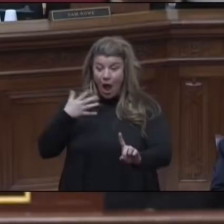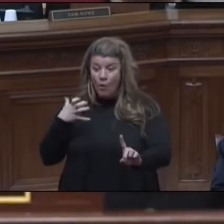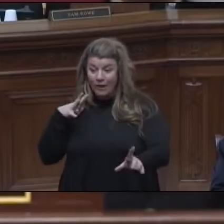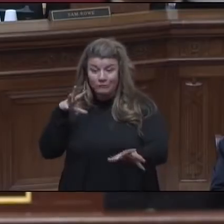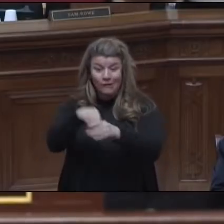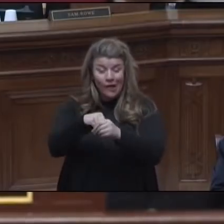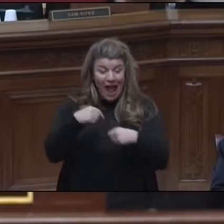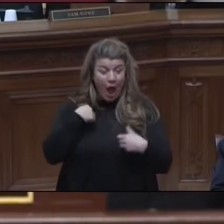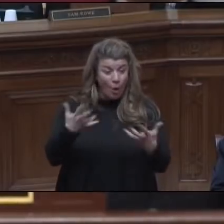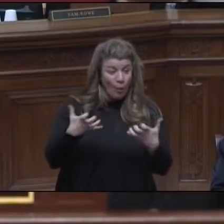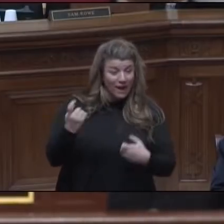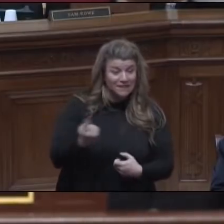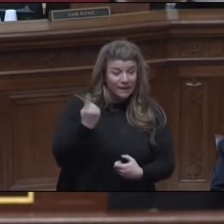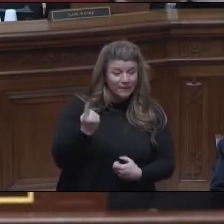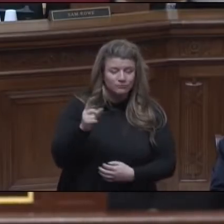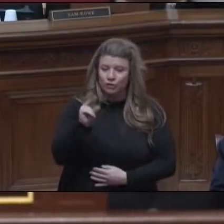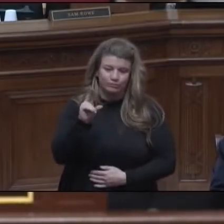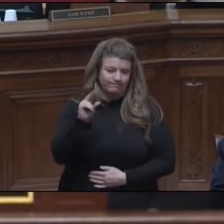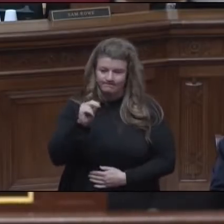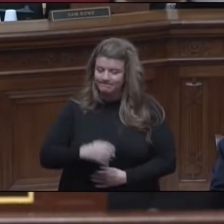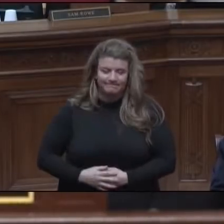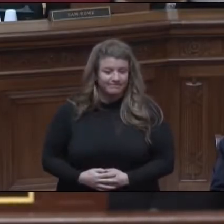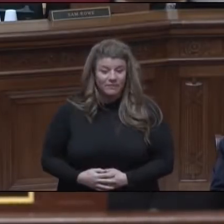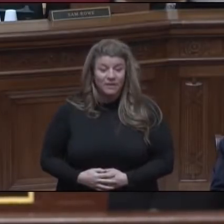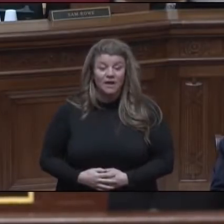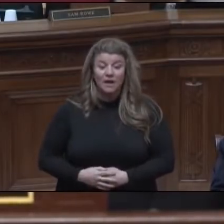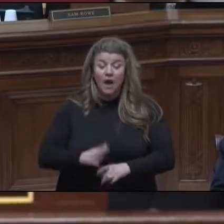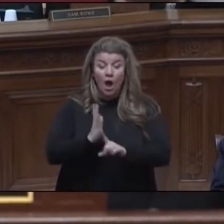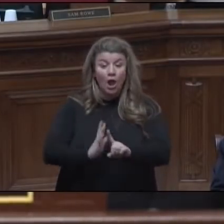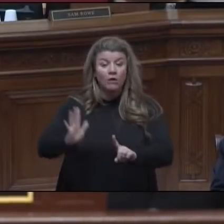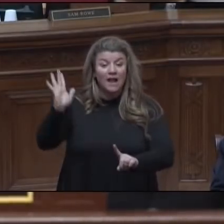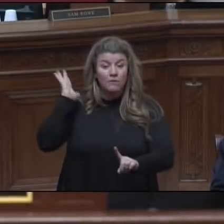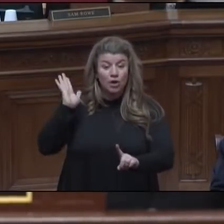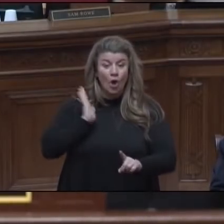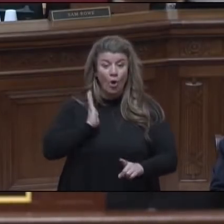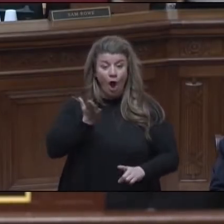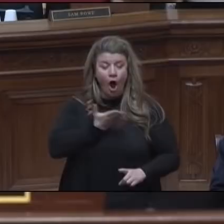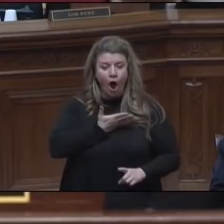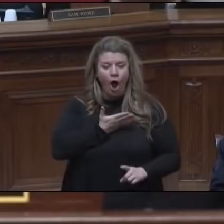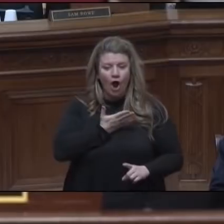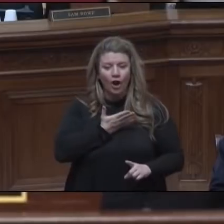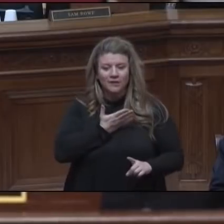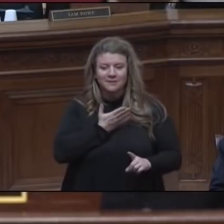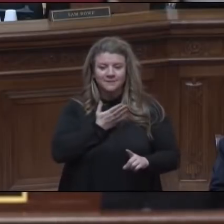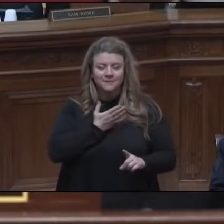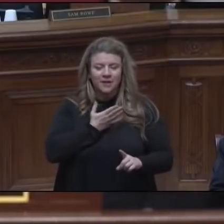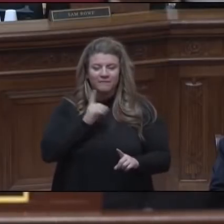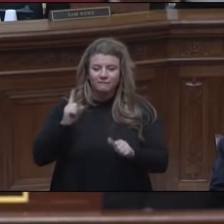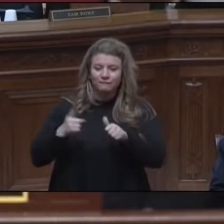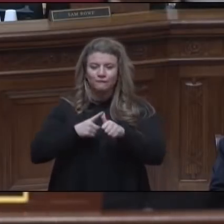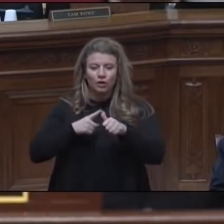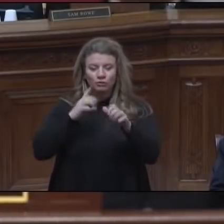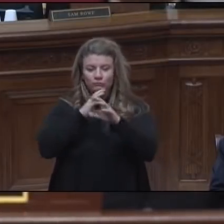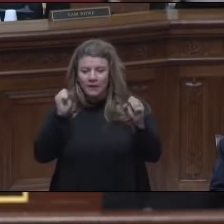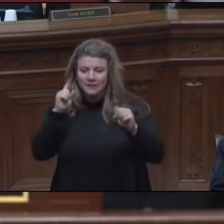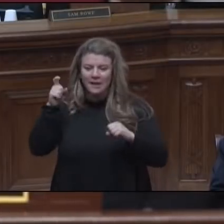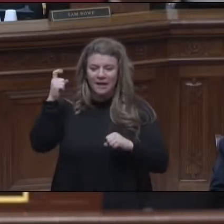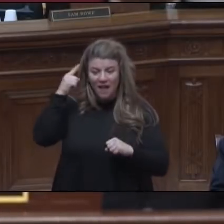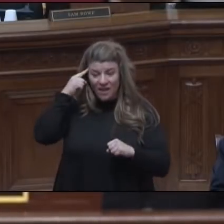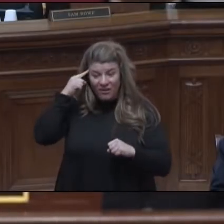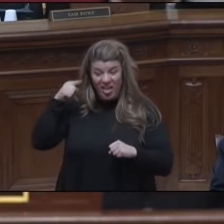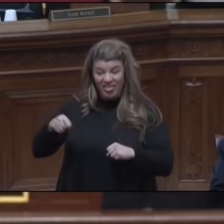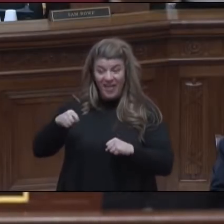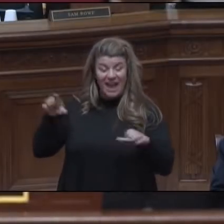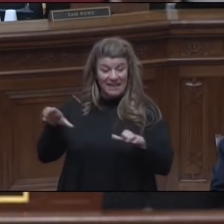You see, a long time ago, our forefathers, that's what they did. They stepped up.